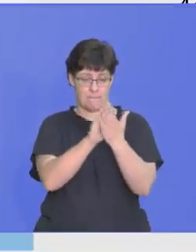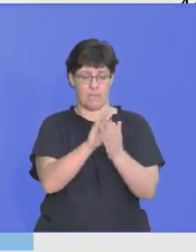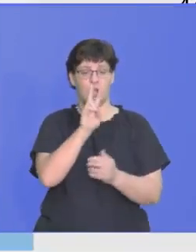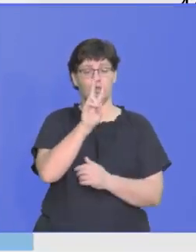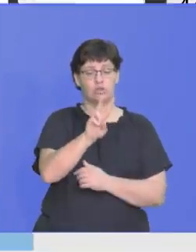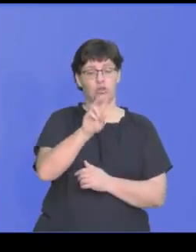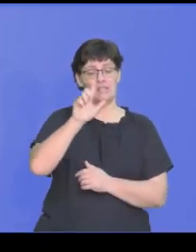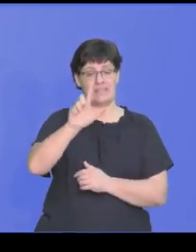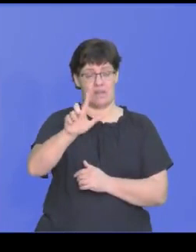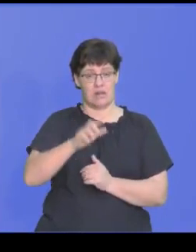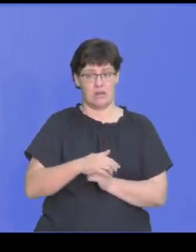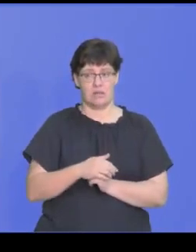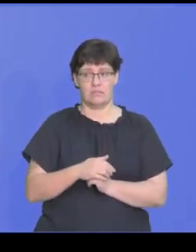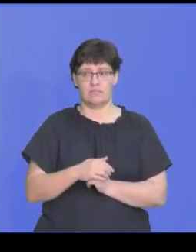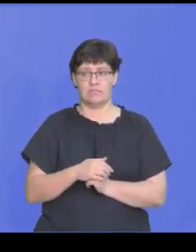2,763.87.